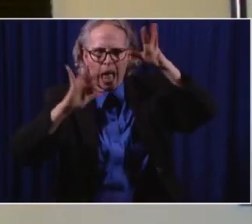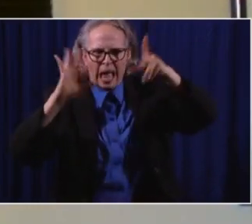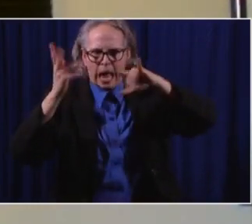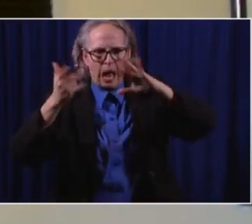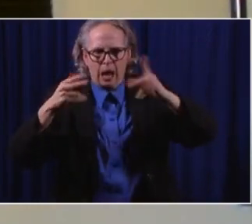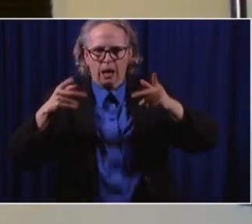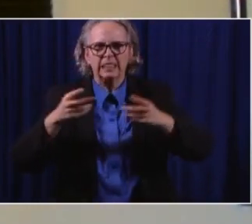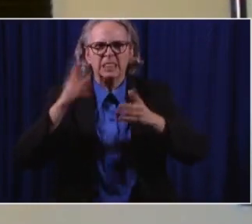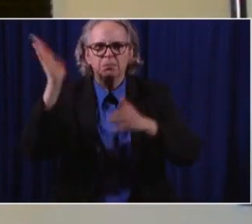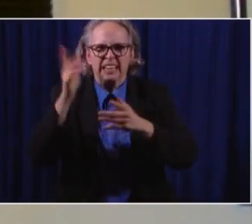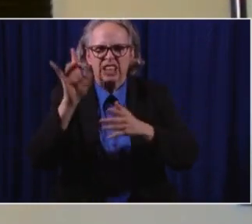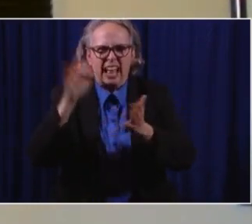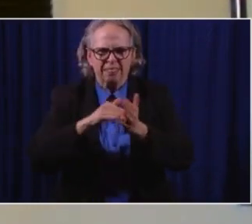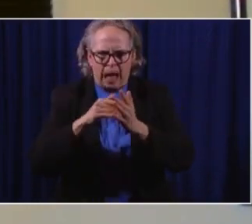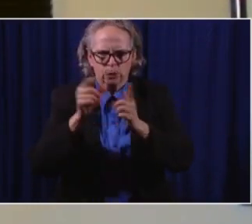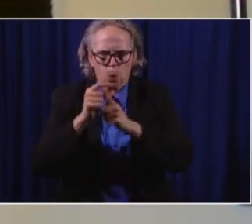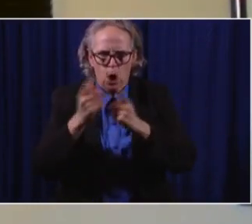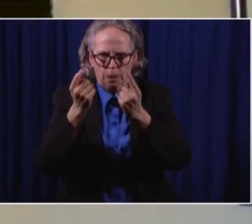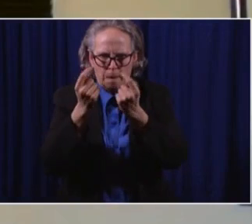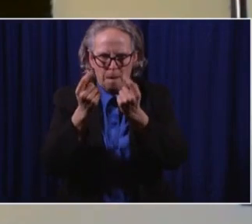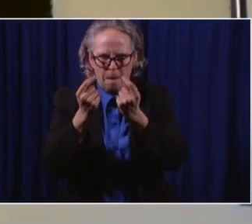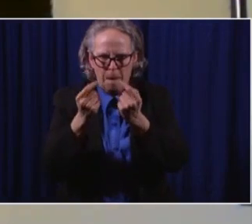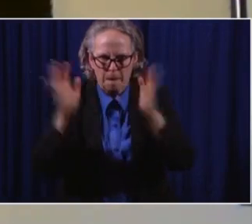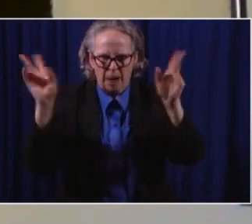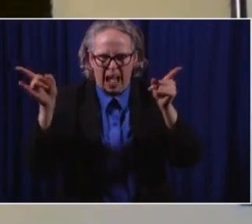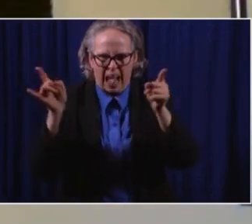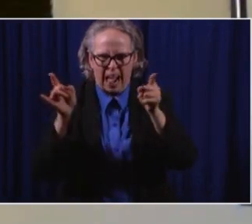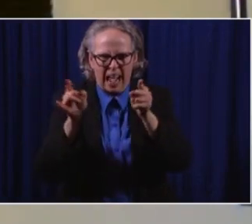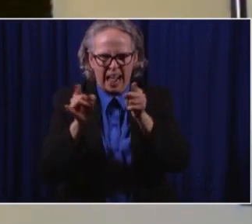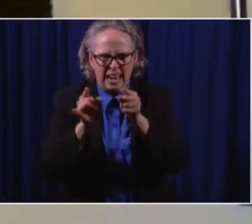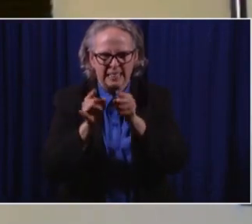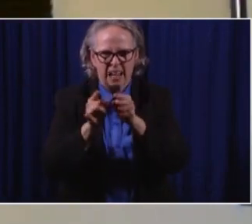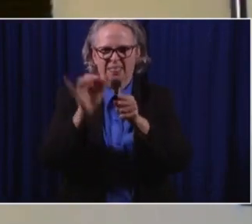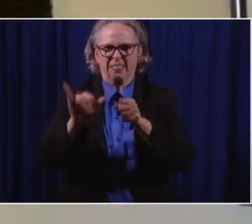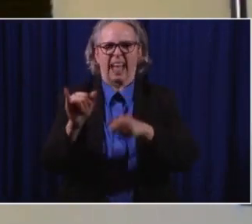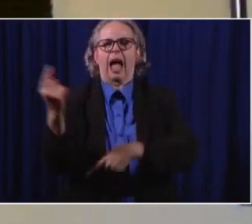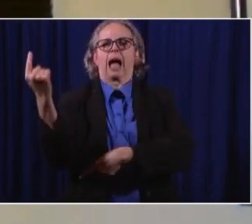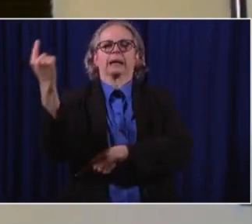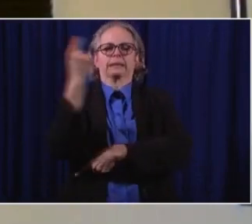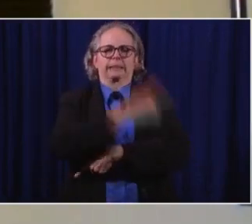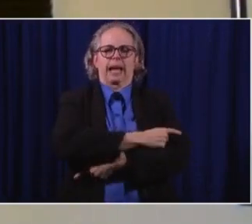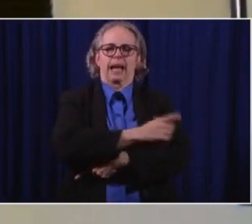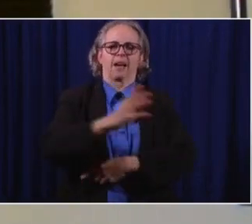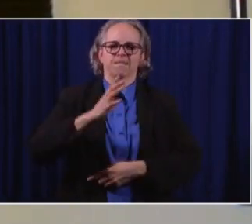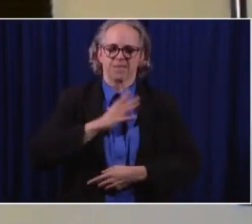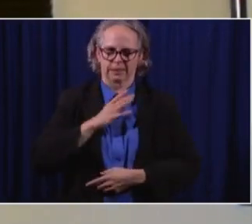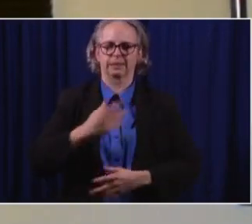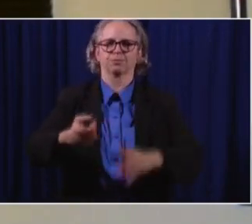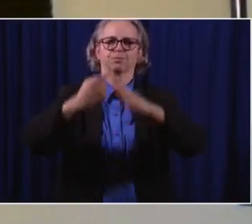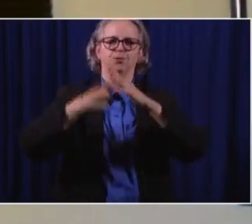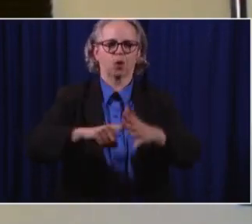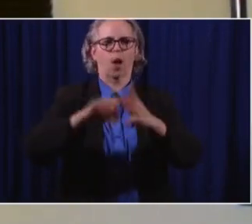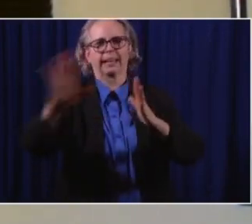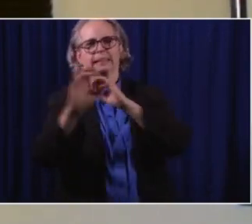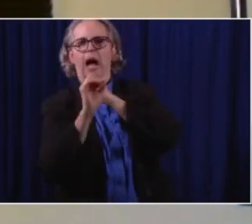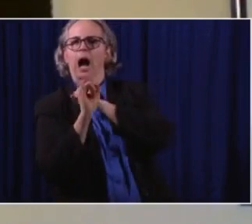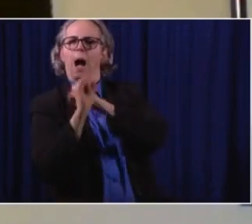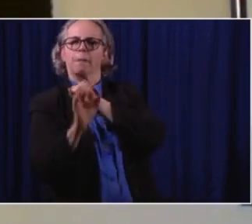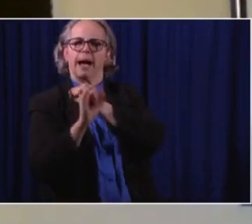clouds were moving in. But that was the day that he officially began his campaign, and that